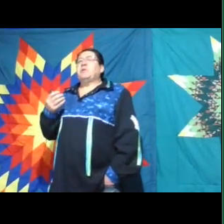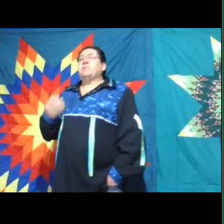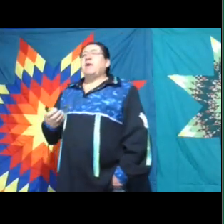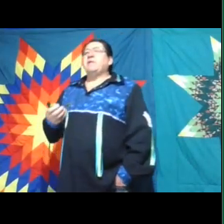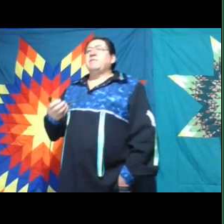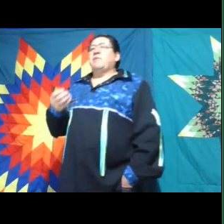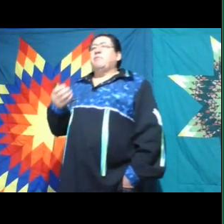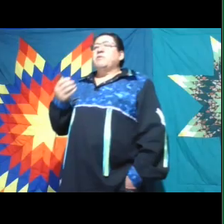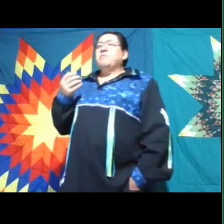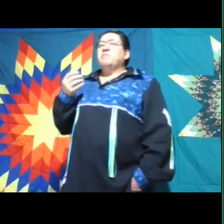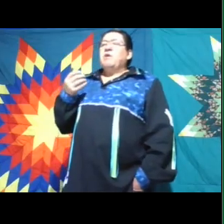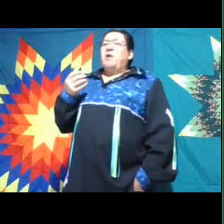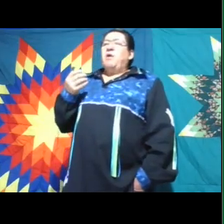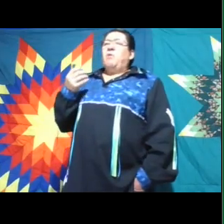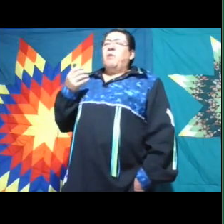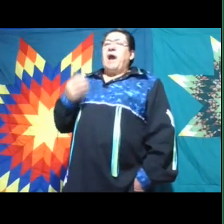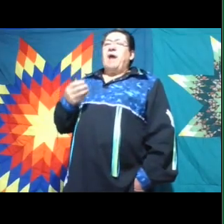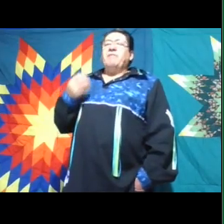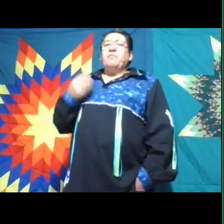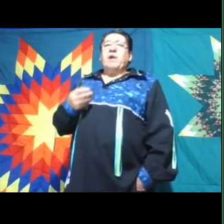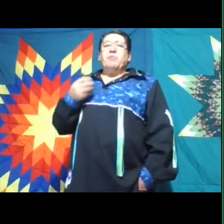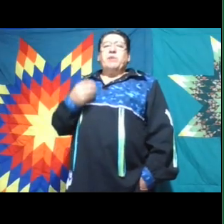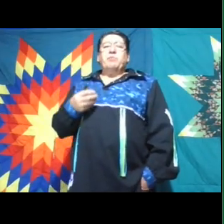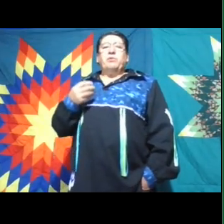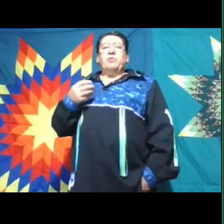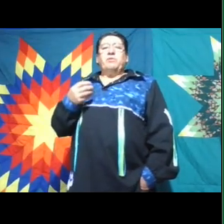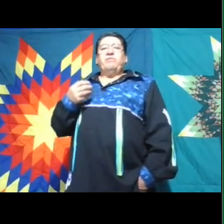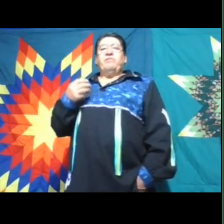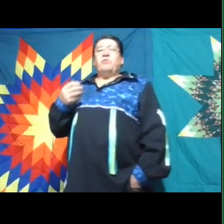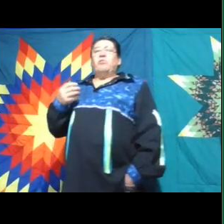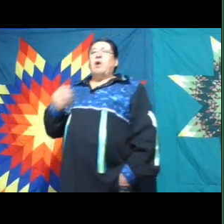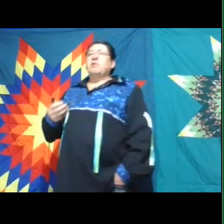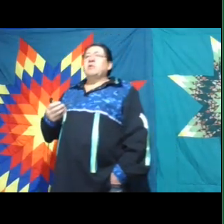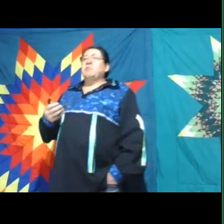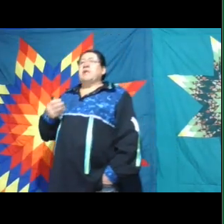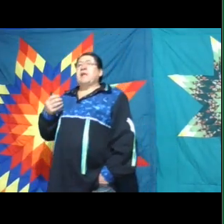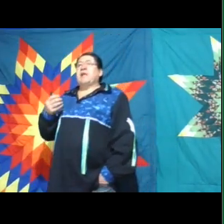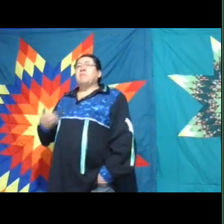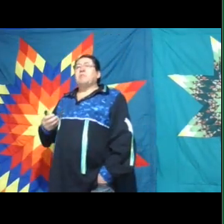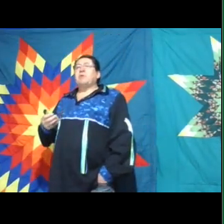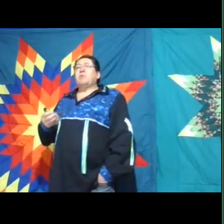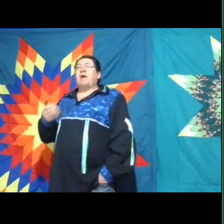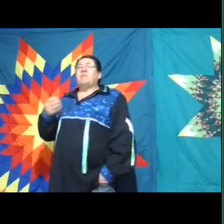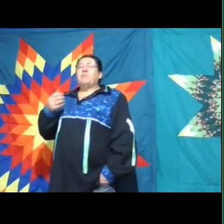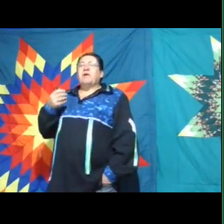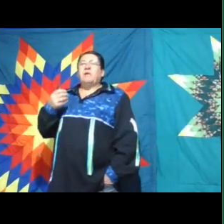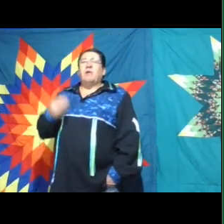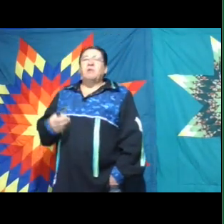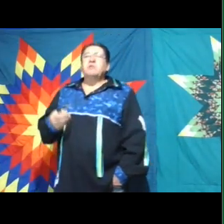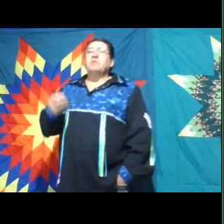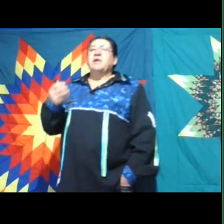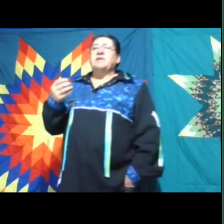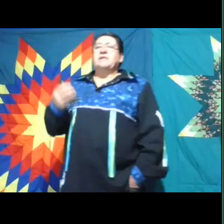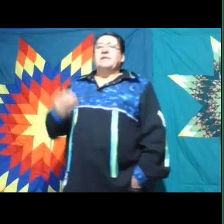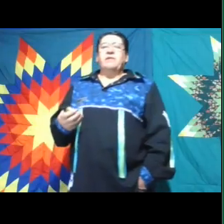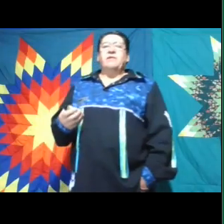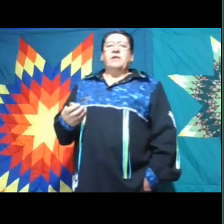industry's perspective is that we have to make people feel welcome and adaptable. We have to be